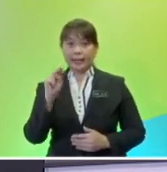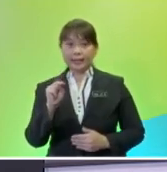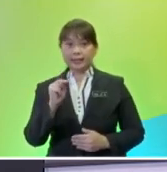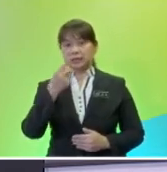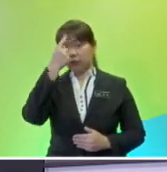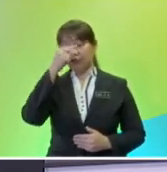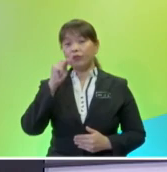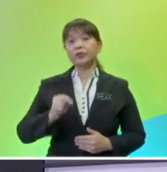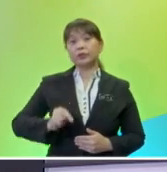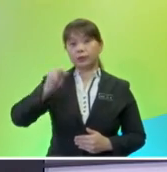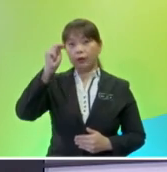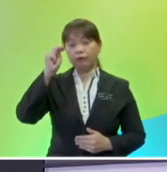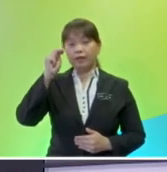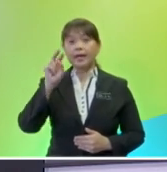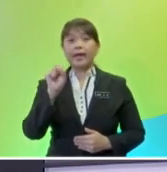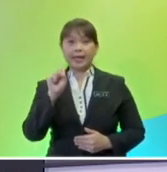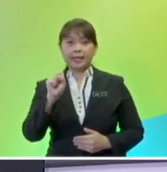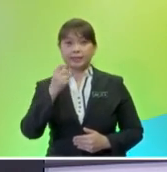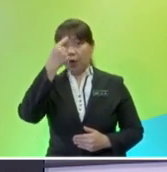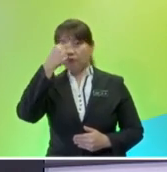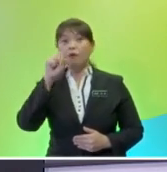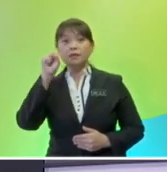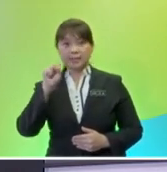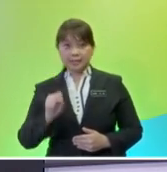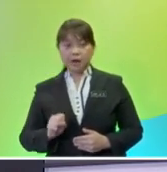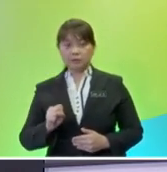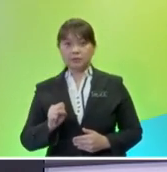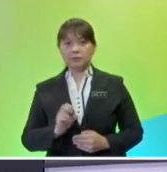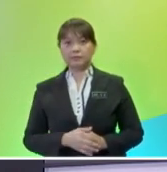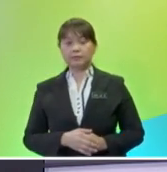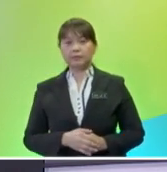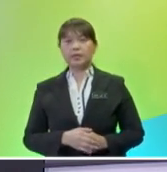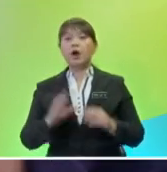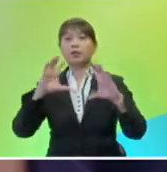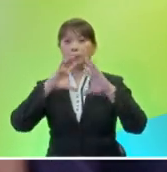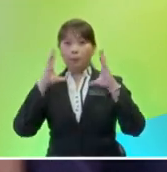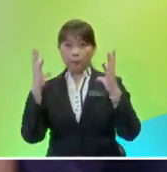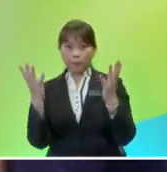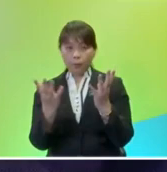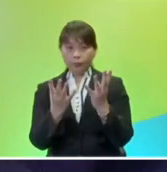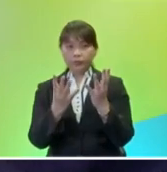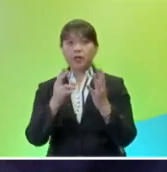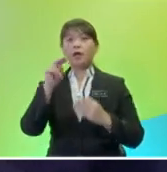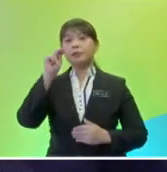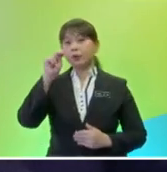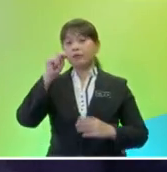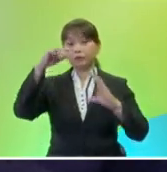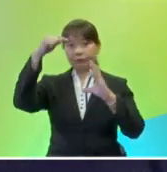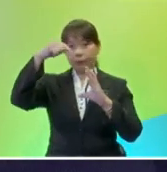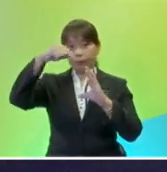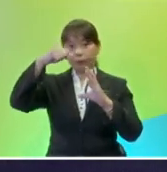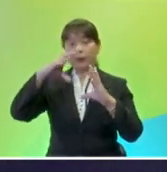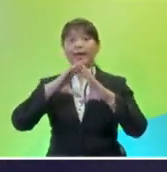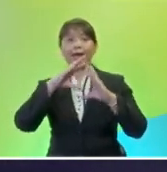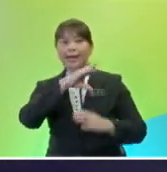north. And S is south. South. These are the poles of the magnets. Okay,